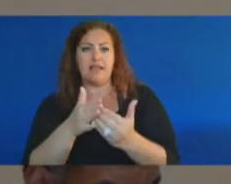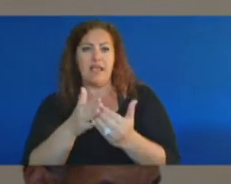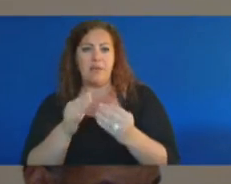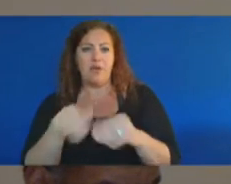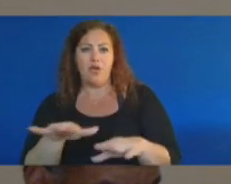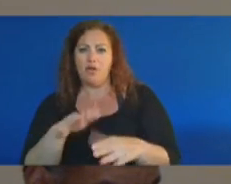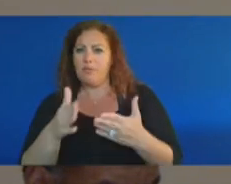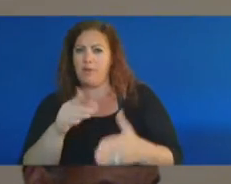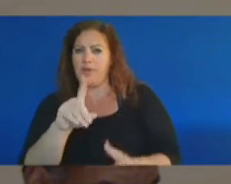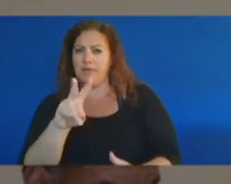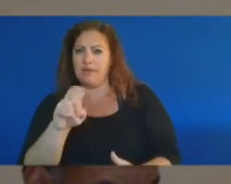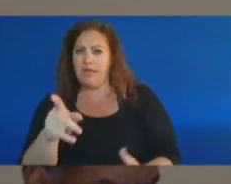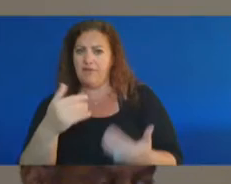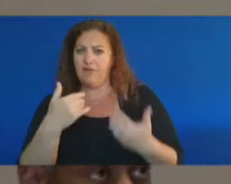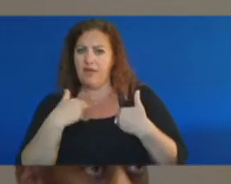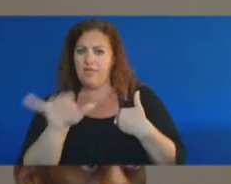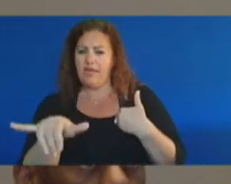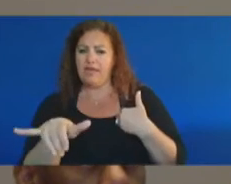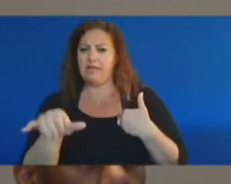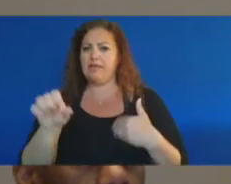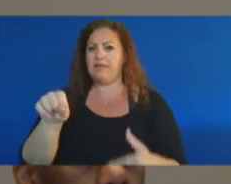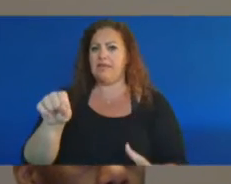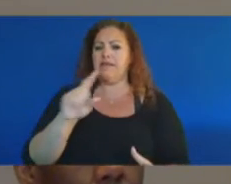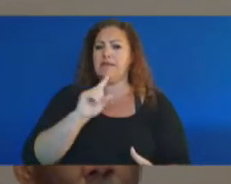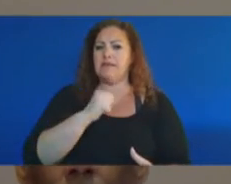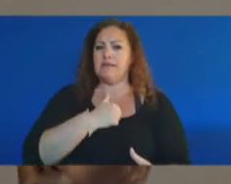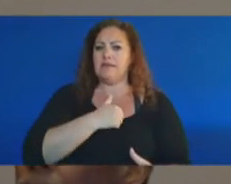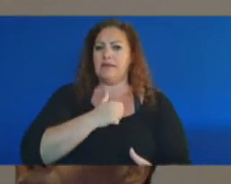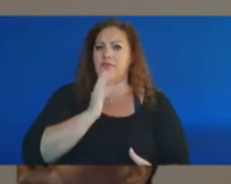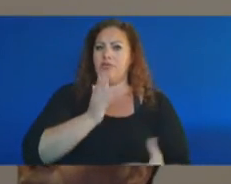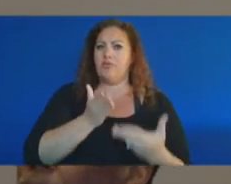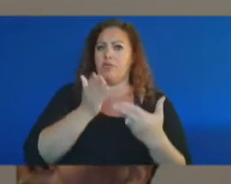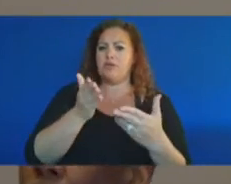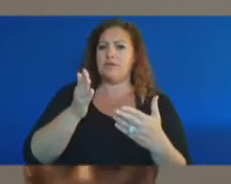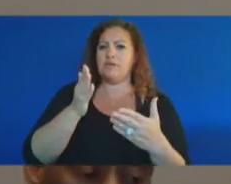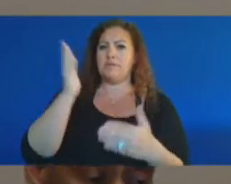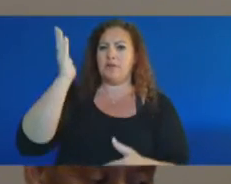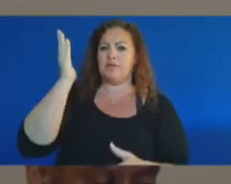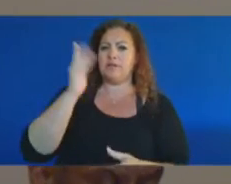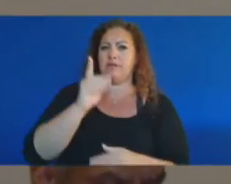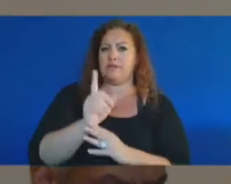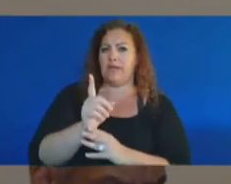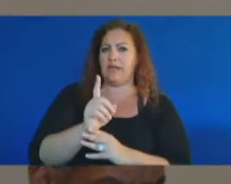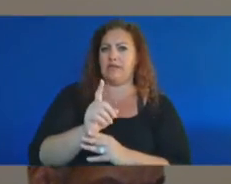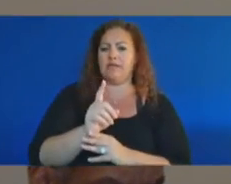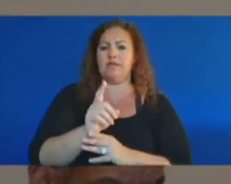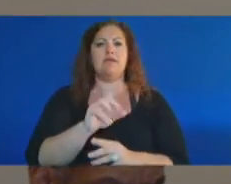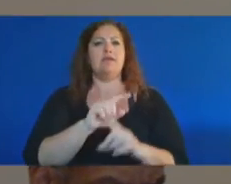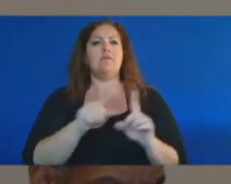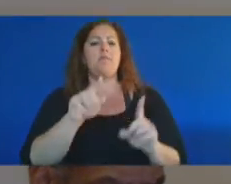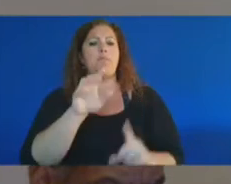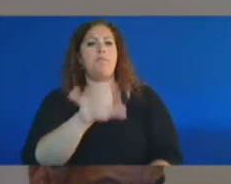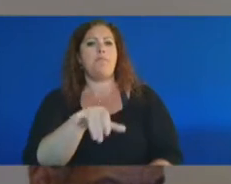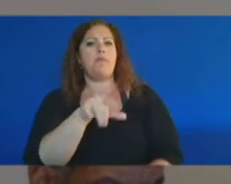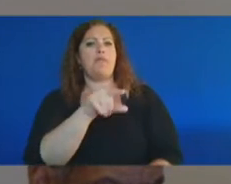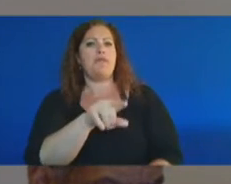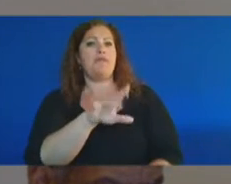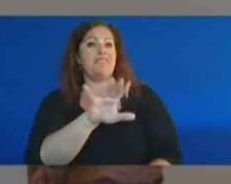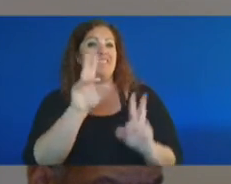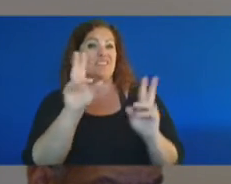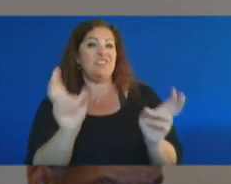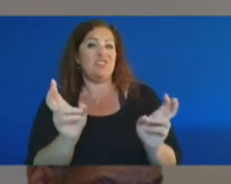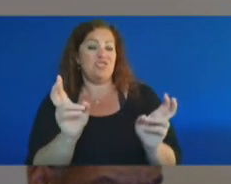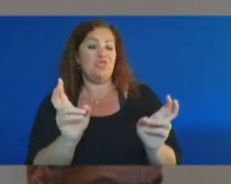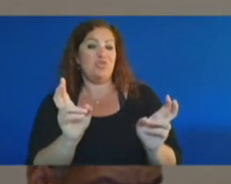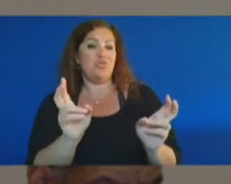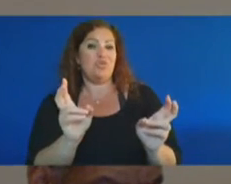that sorry we're going to get to the petitioner presentation in just a second no worries but this is um an issue as